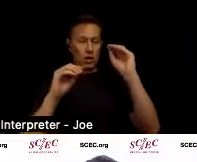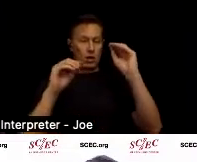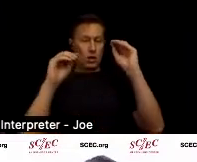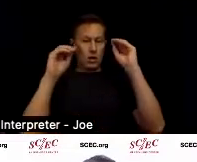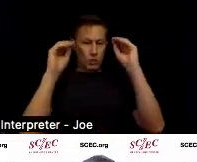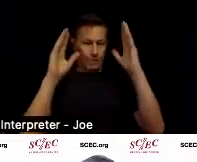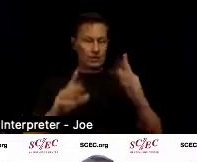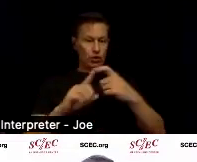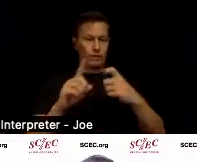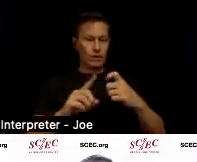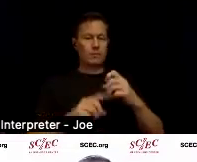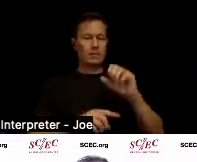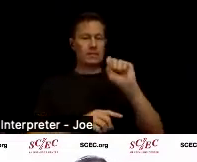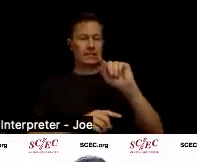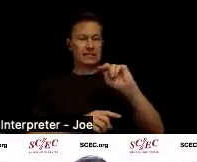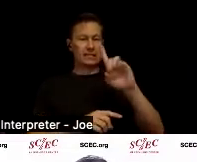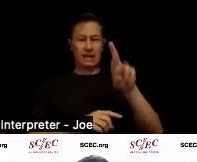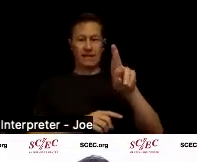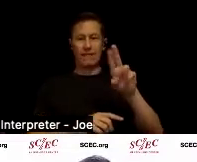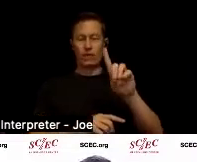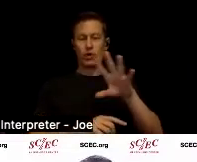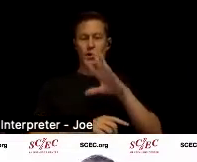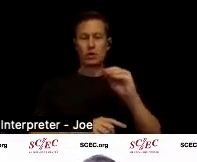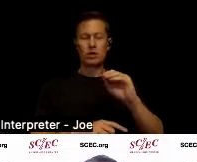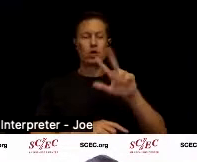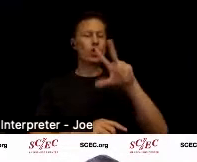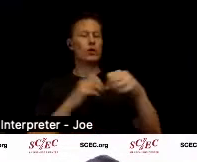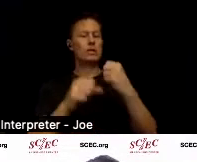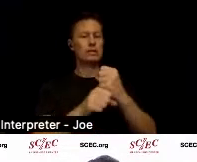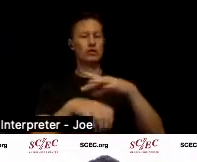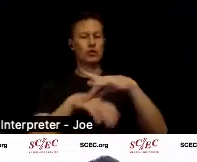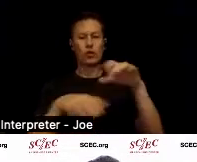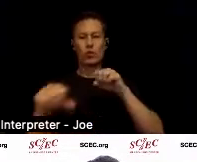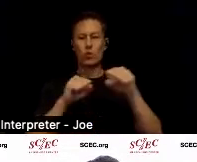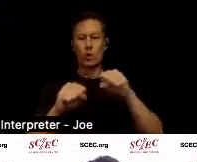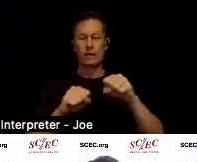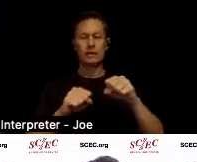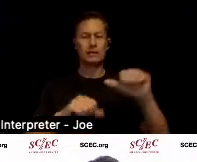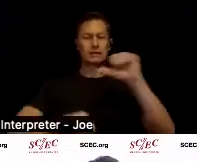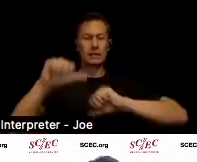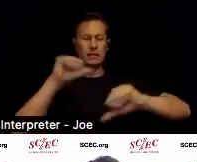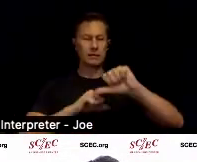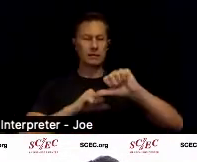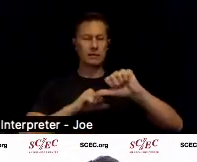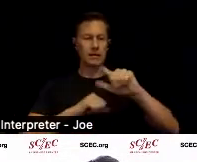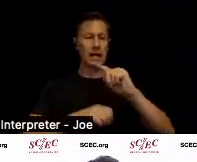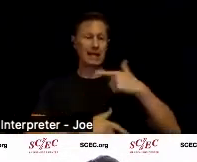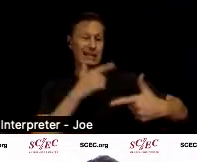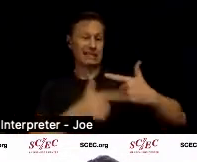Center, talking about 30 years of earthquake science, the legacies of the Landers earthquake.